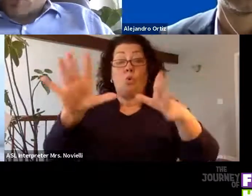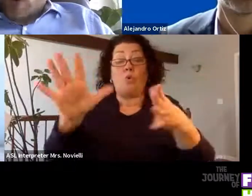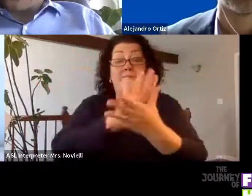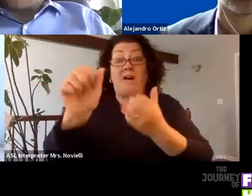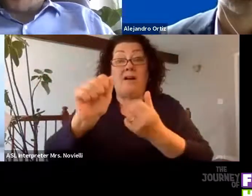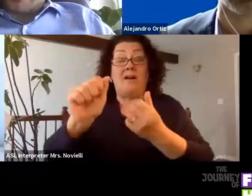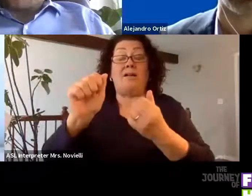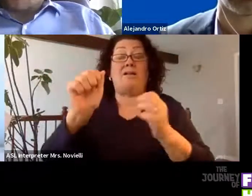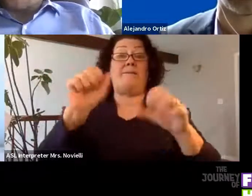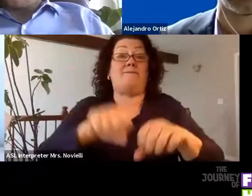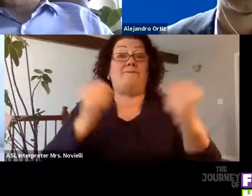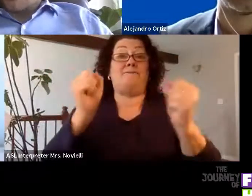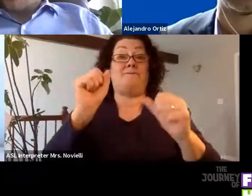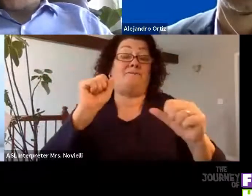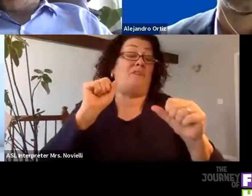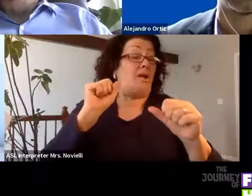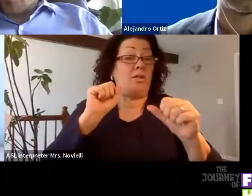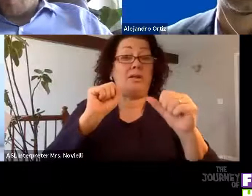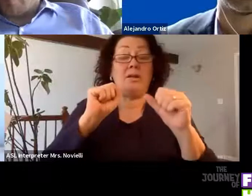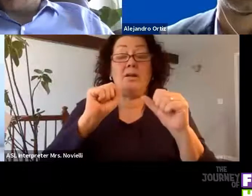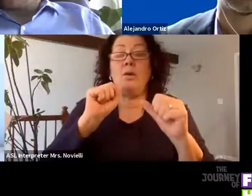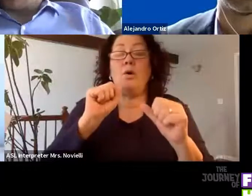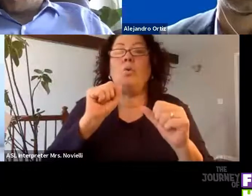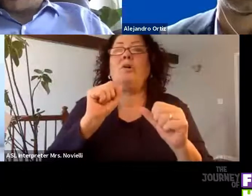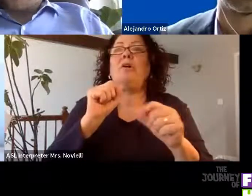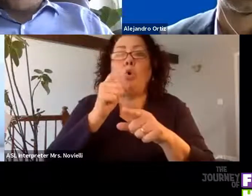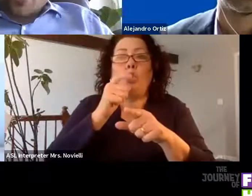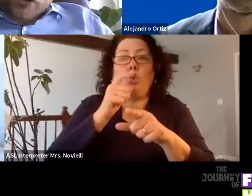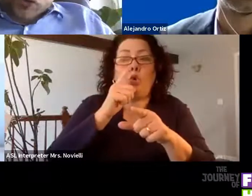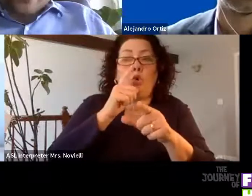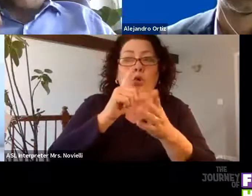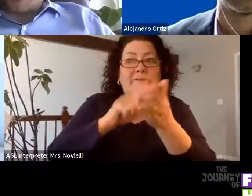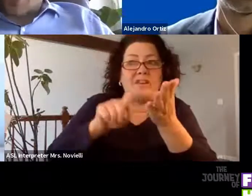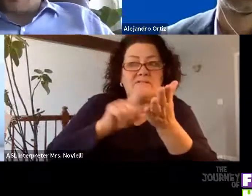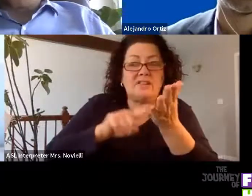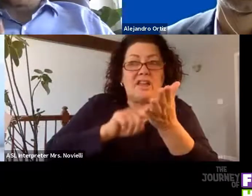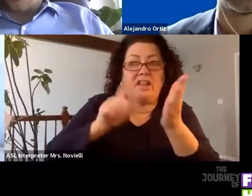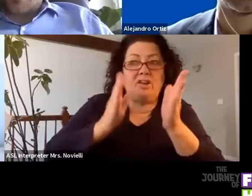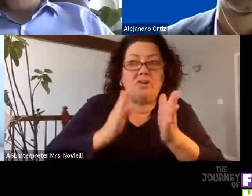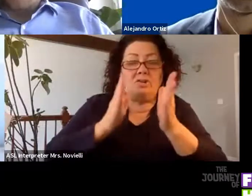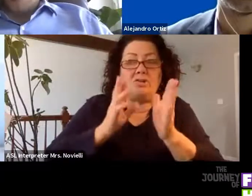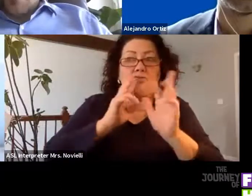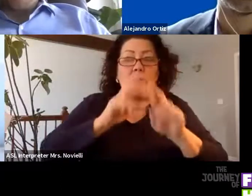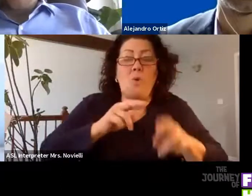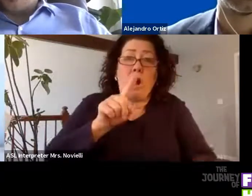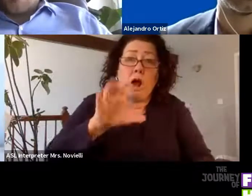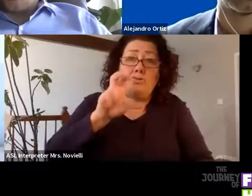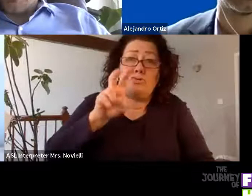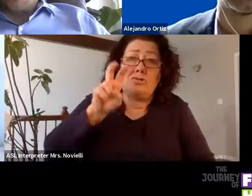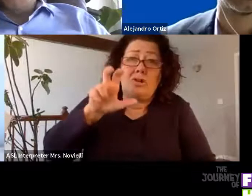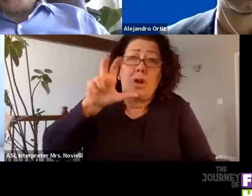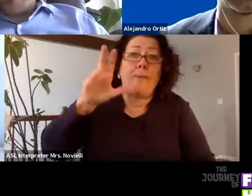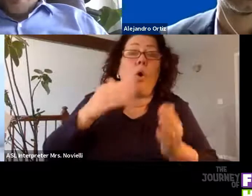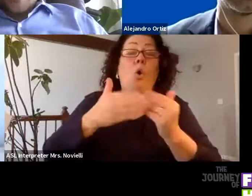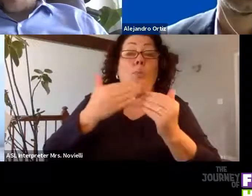trained and we equipped and we deployed investigators who covertly recorded hundreds upon hundreds upon hundreds, I almost want to say